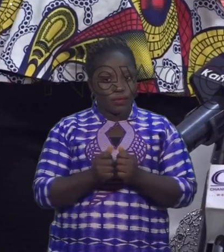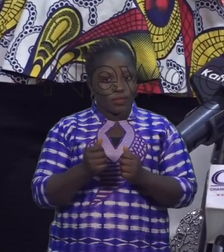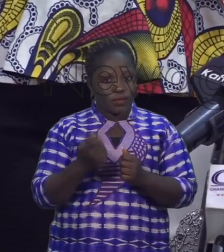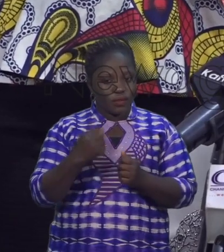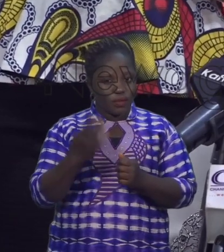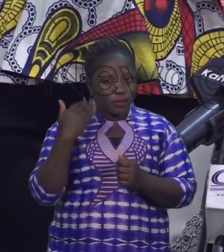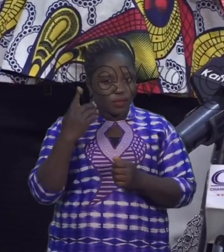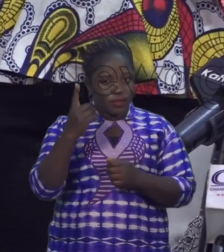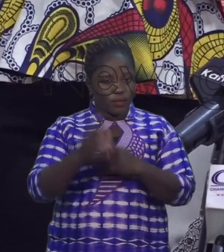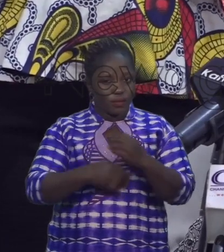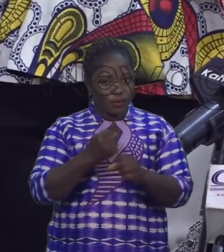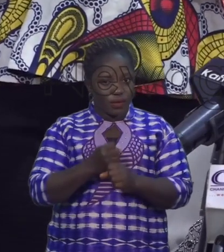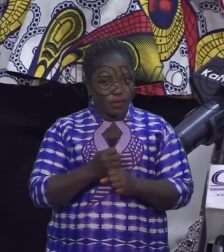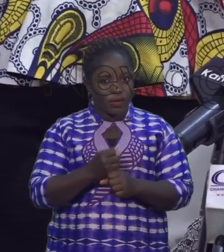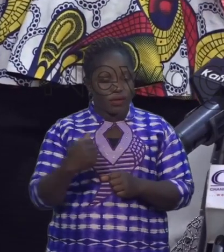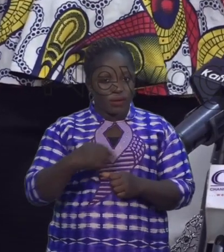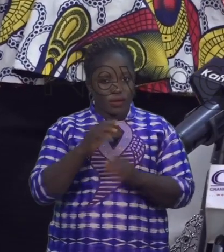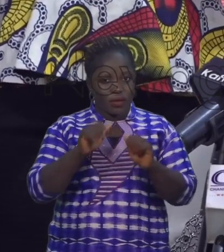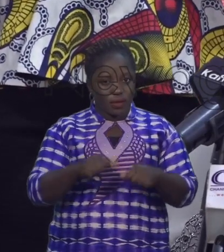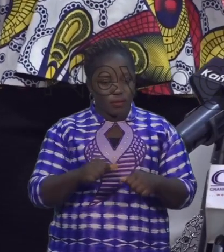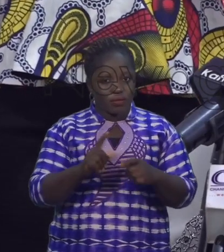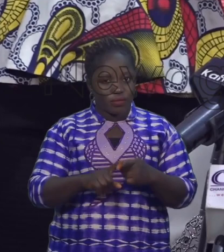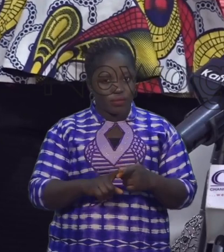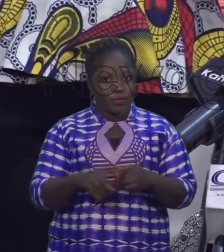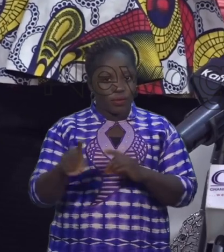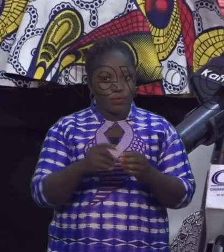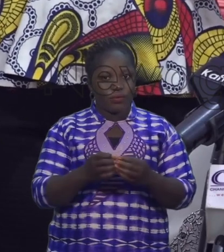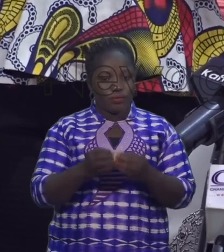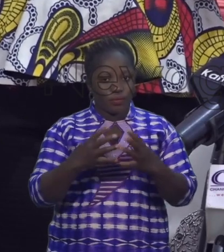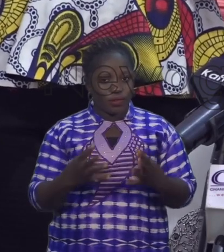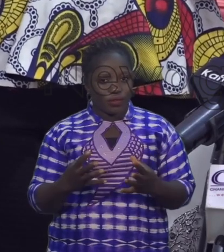Within 1 year, we've been able to accomplish so much.